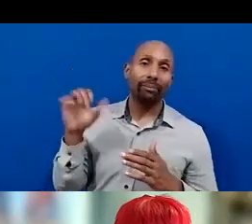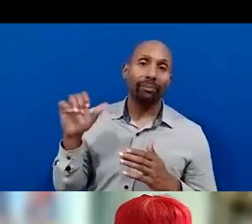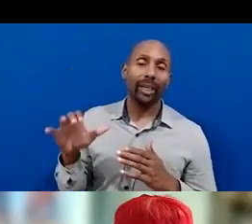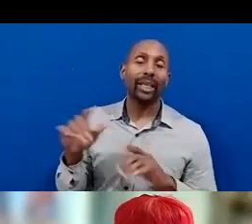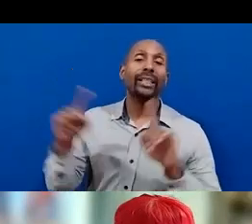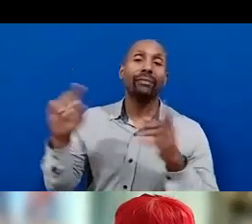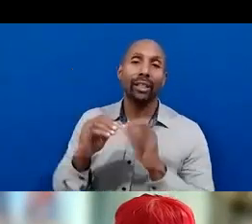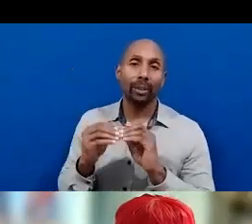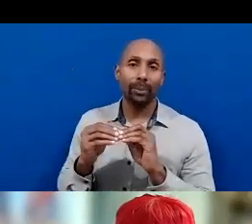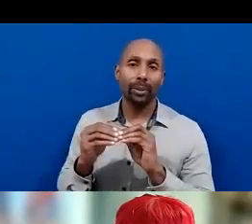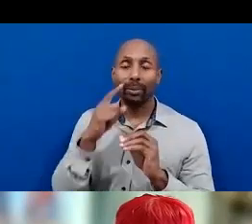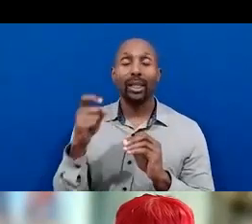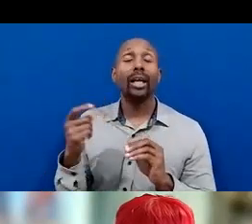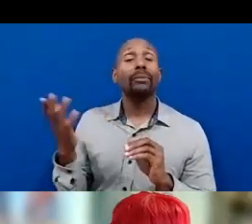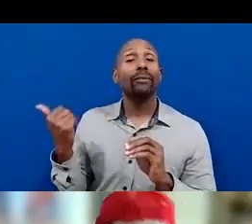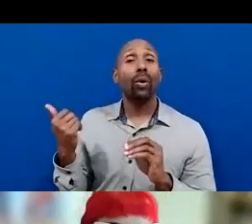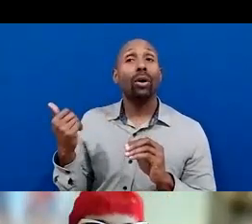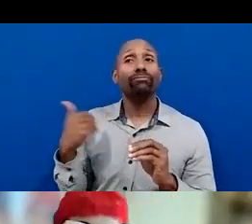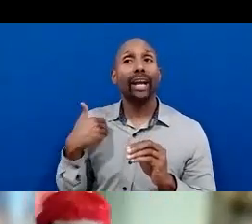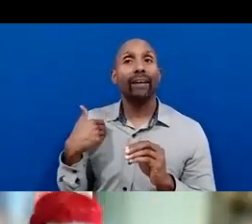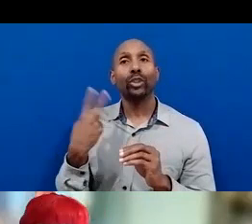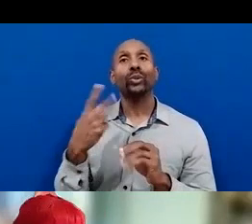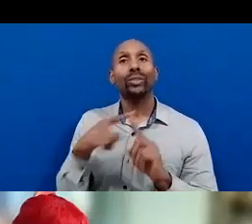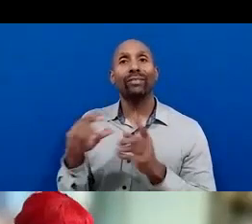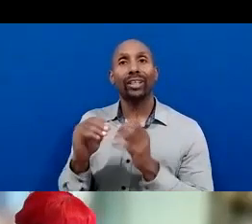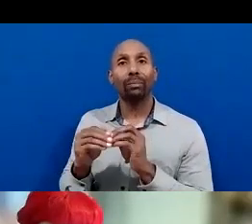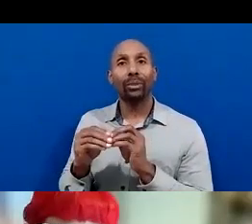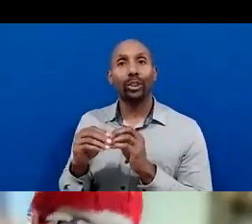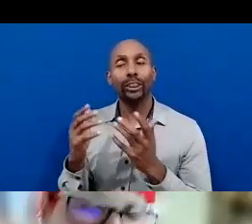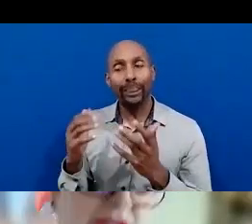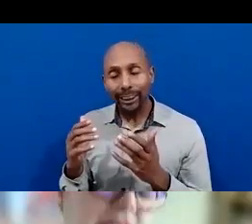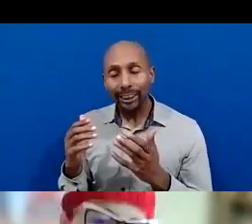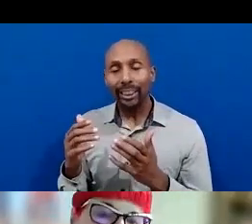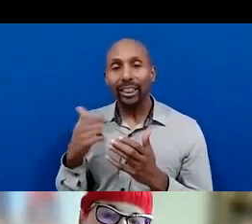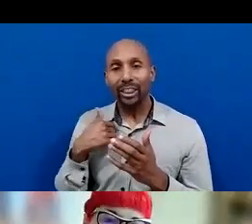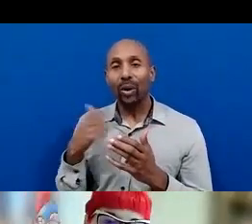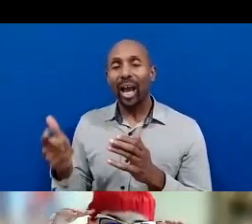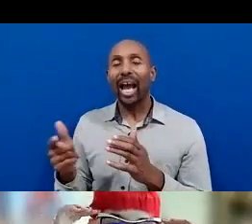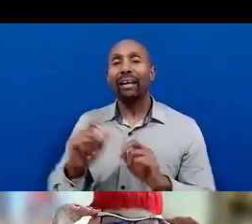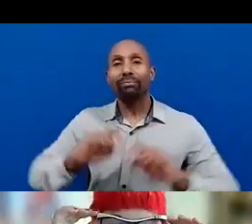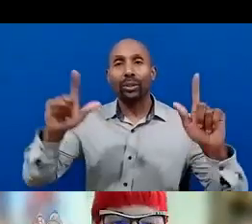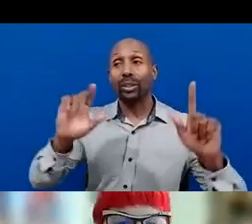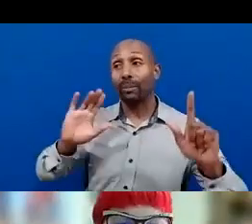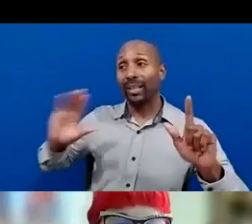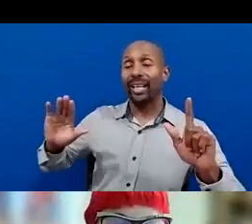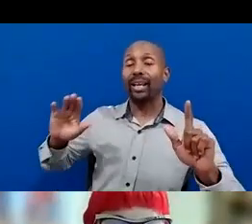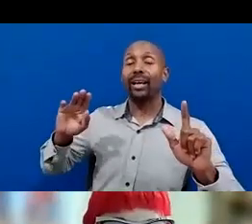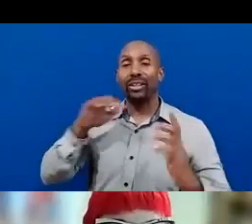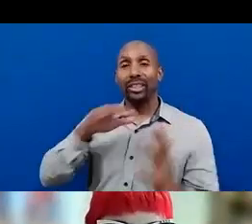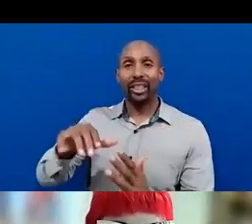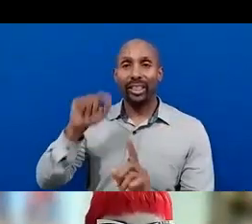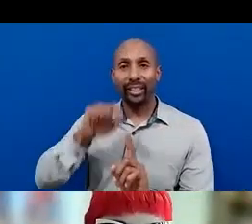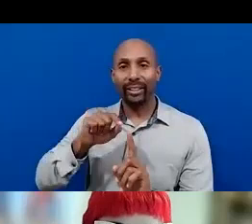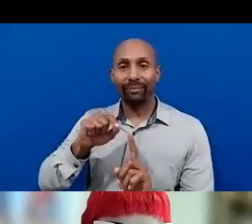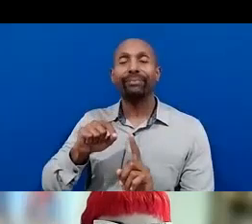because there were 2 numbers floating around. So I went and looked at their study, and their study had it at